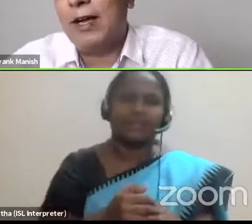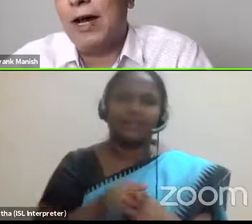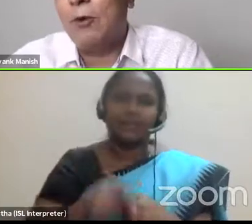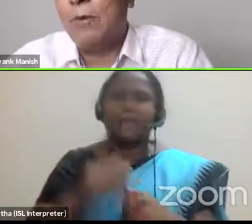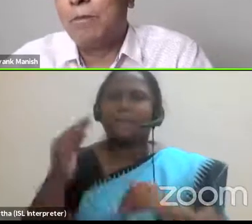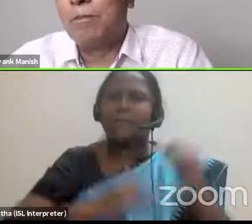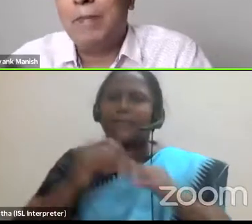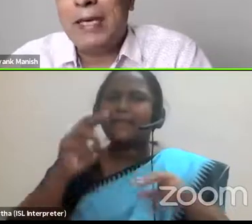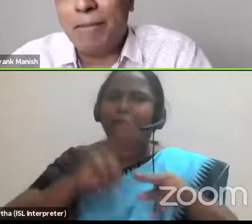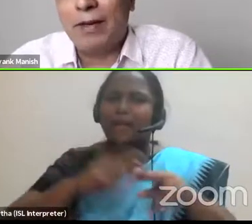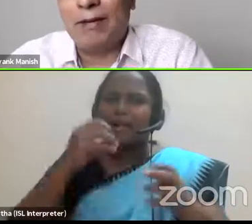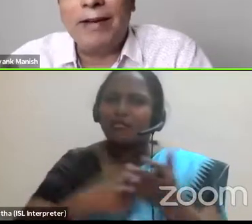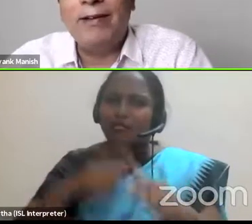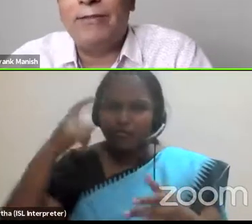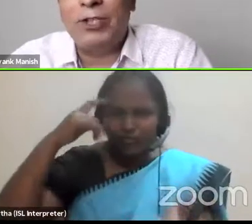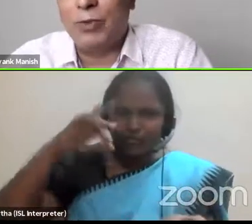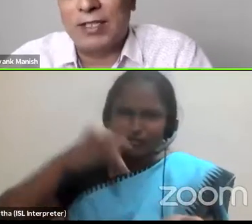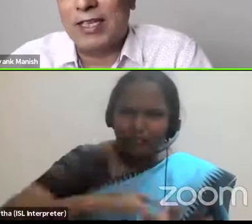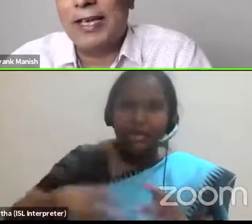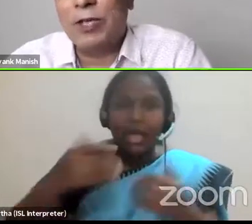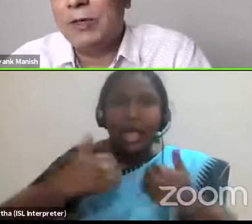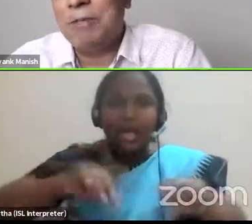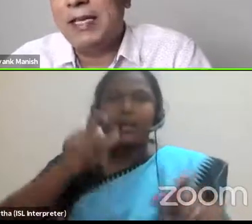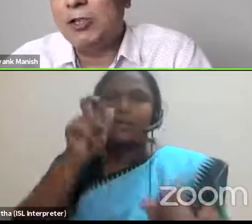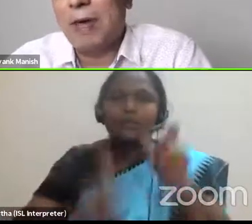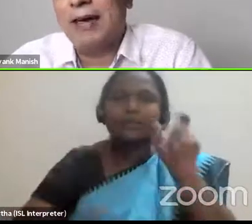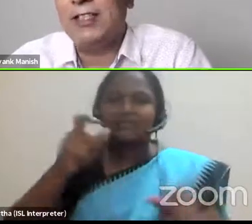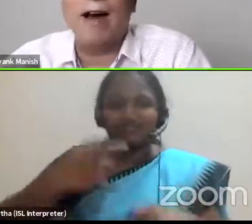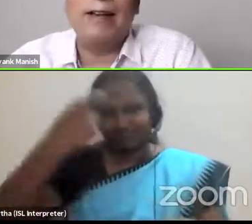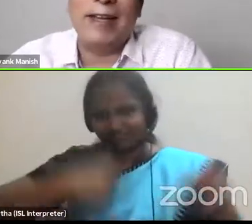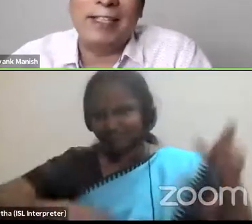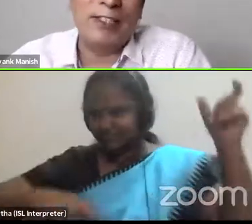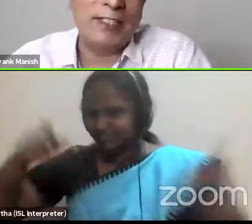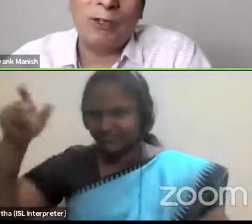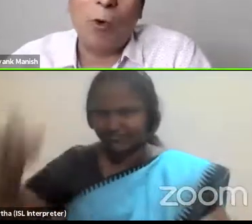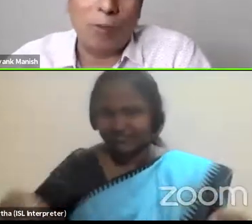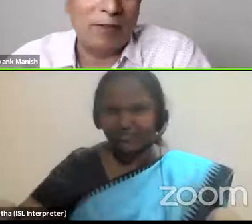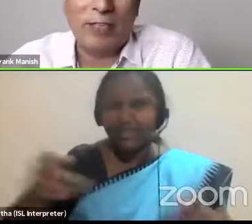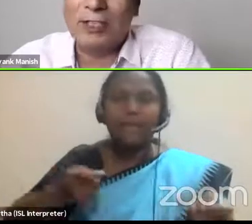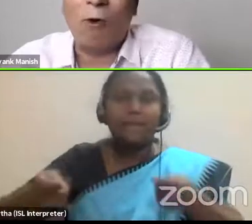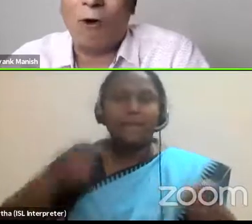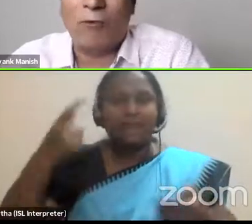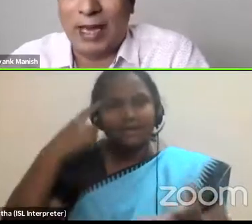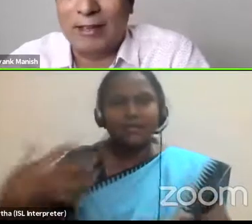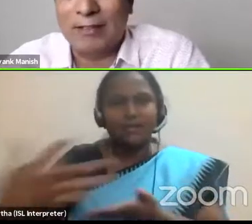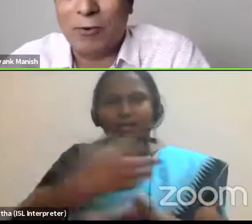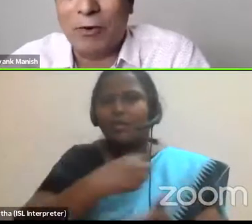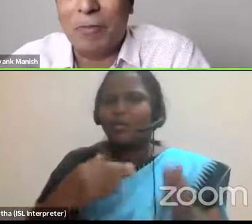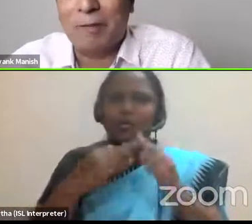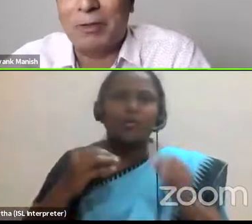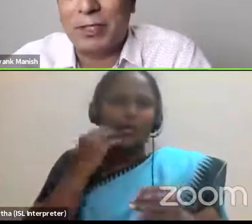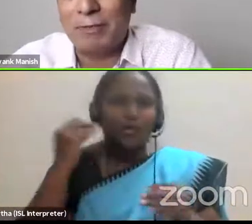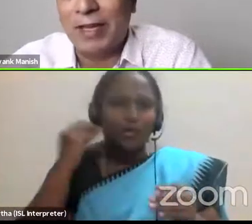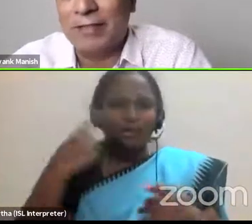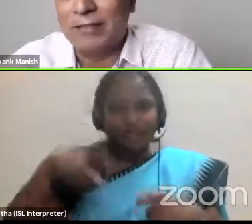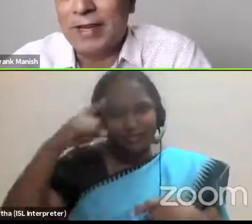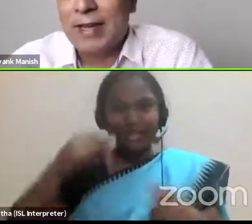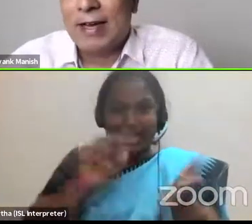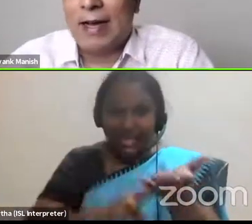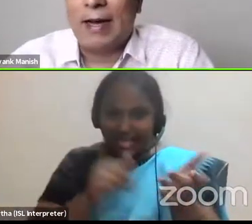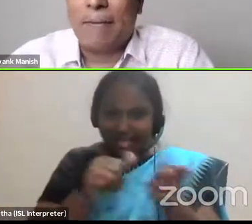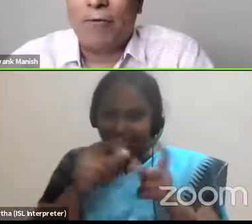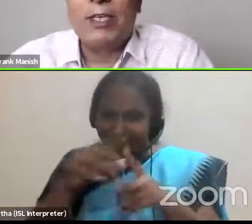that will allow people, individuals like you and me to manage our collections at home. And we just offer that, from maps